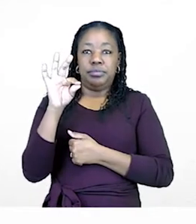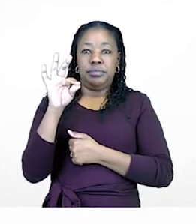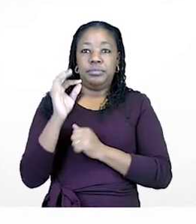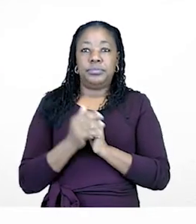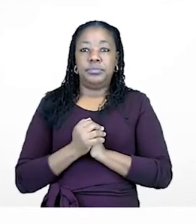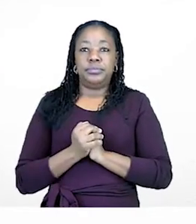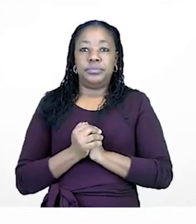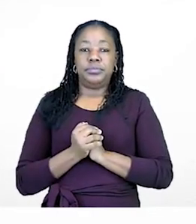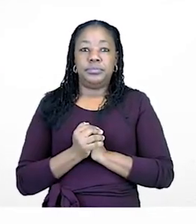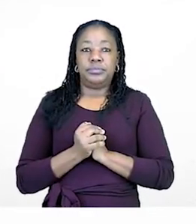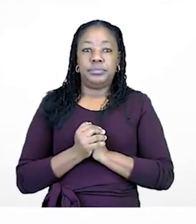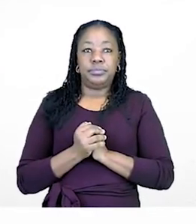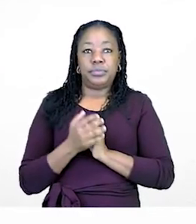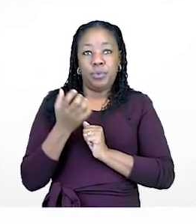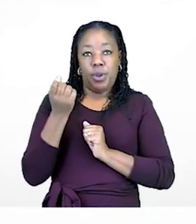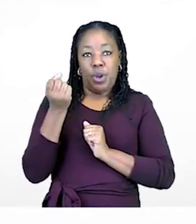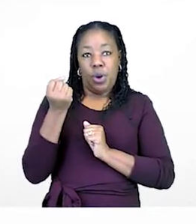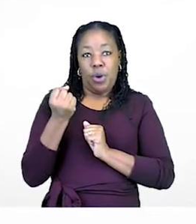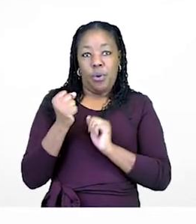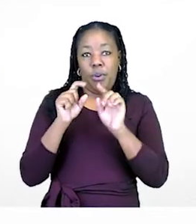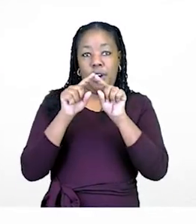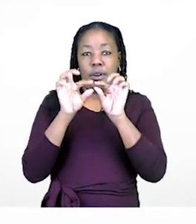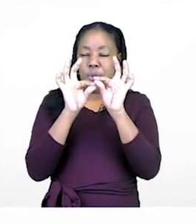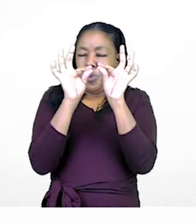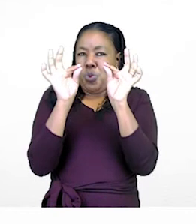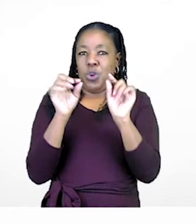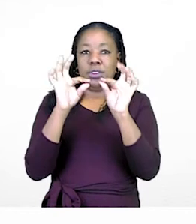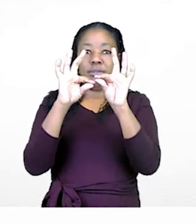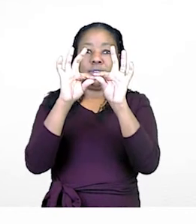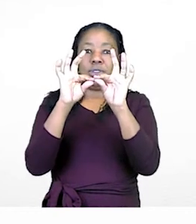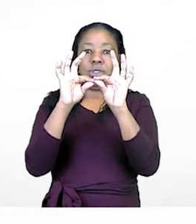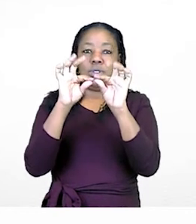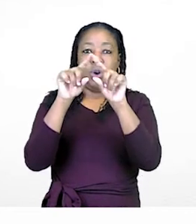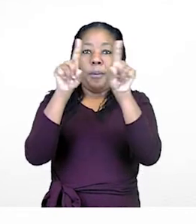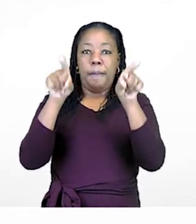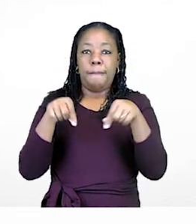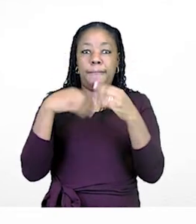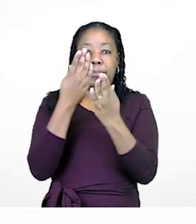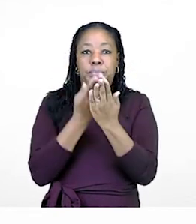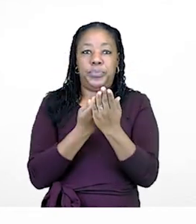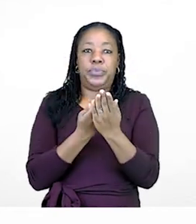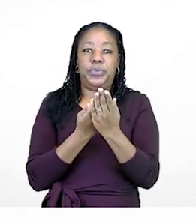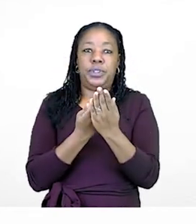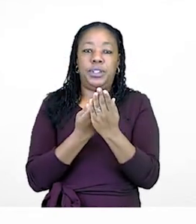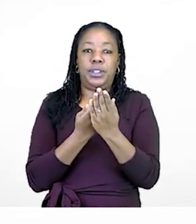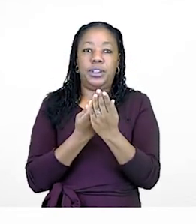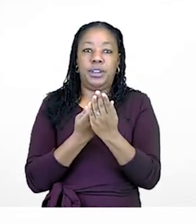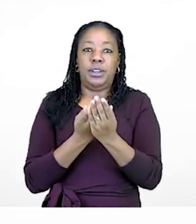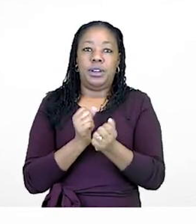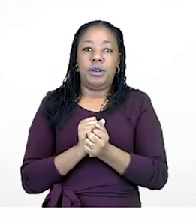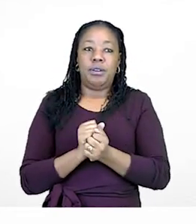On page 9, we can see a wonderful picture of the 3 wise men, and they are following